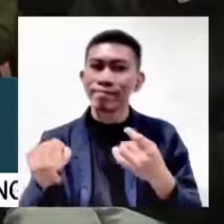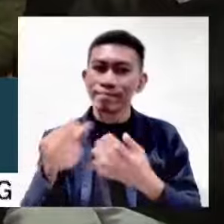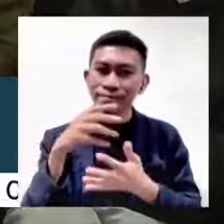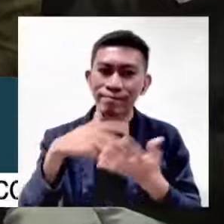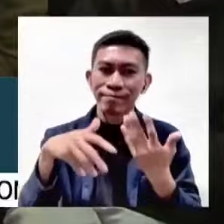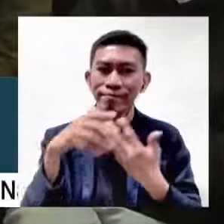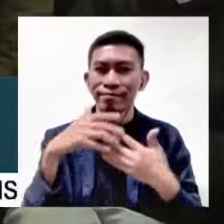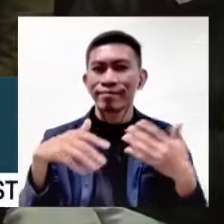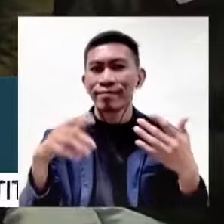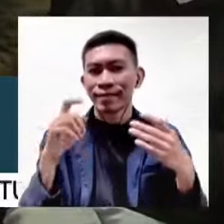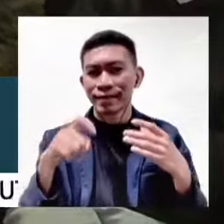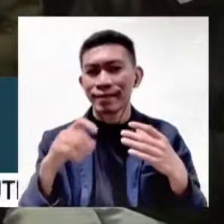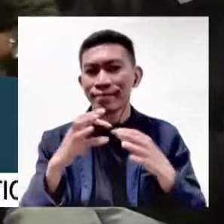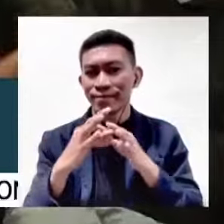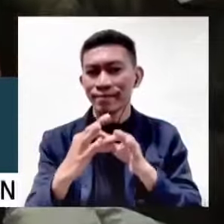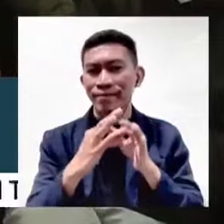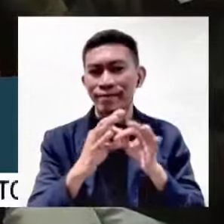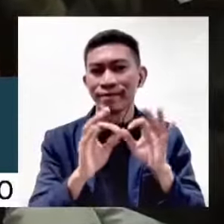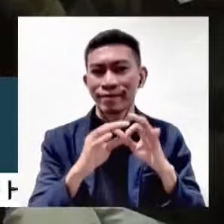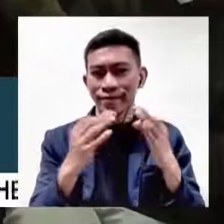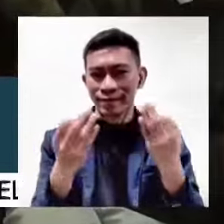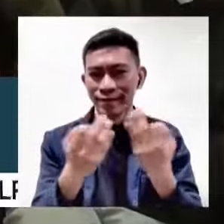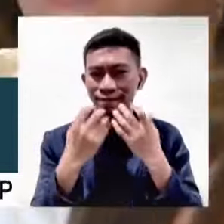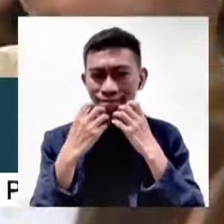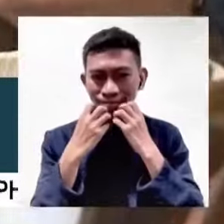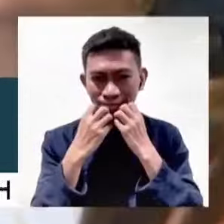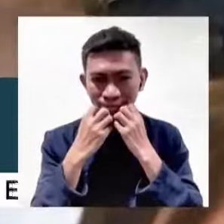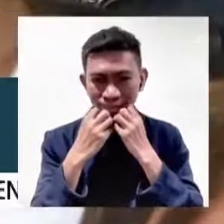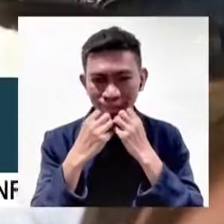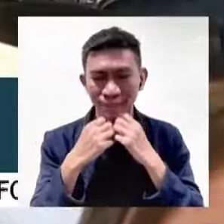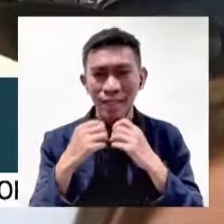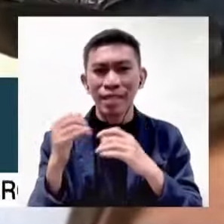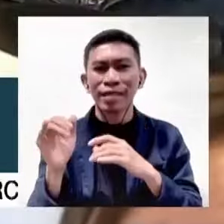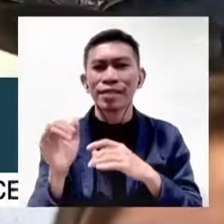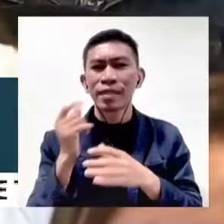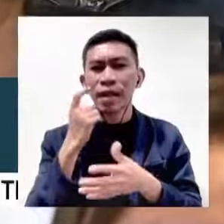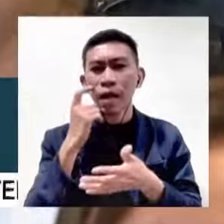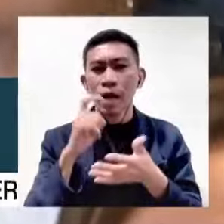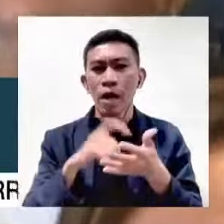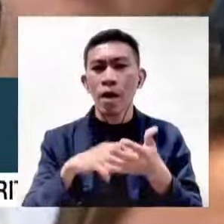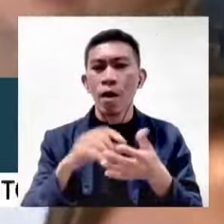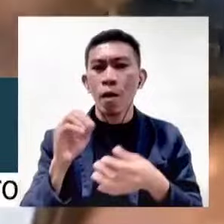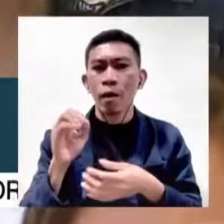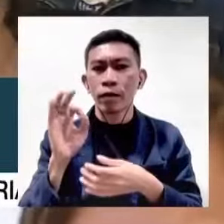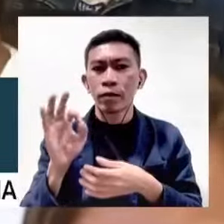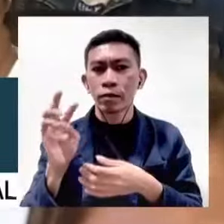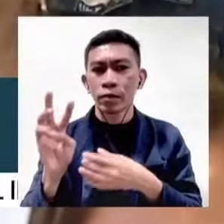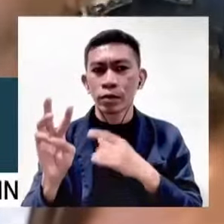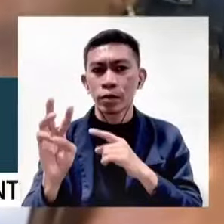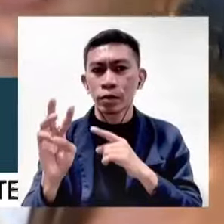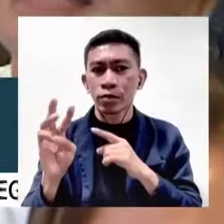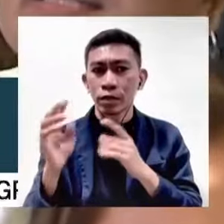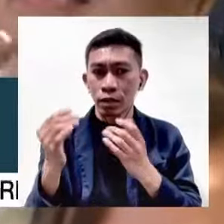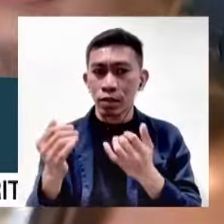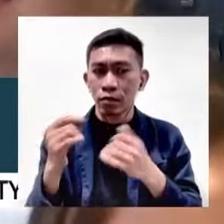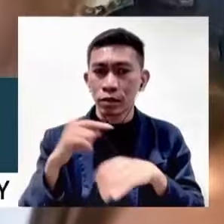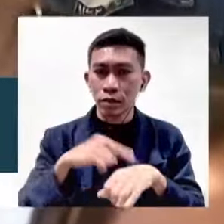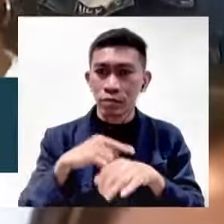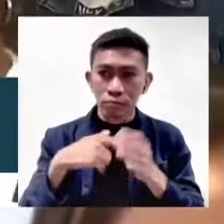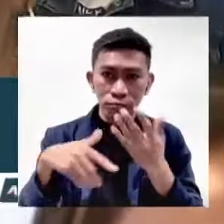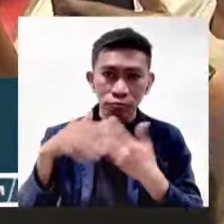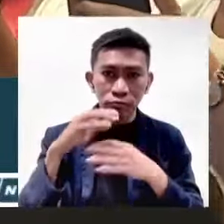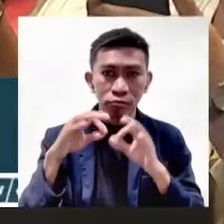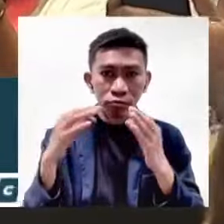stronger bonds with their loved ones, as he acknowledged that OFWs sacrificed their time with their families with their decision to